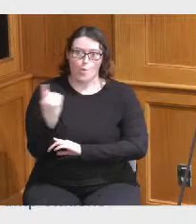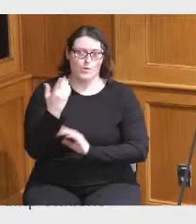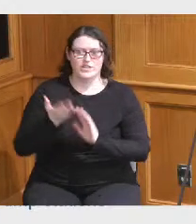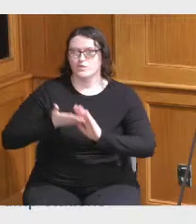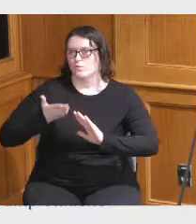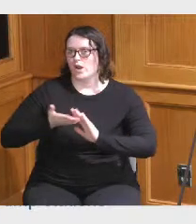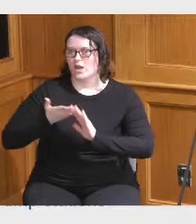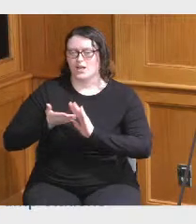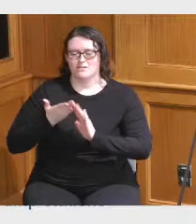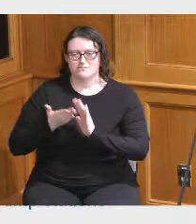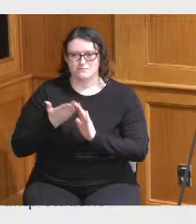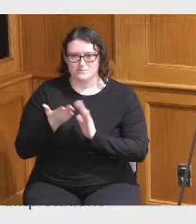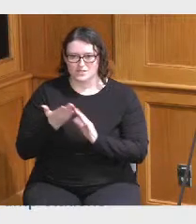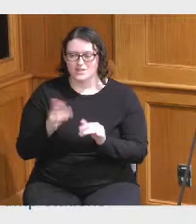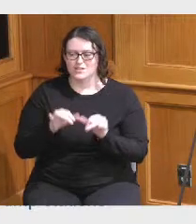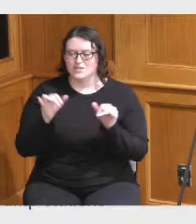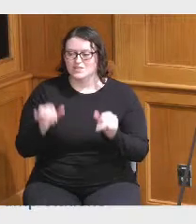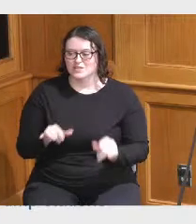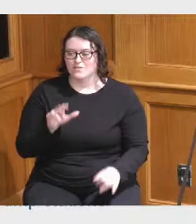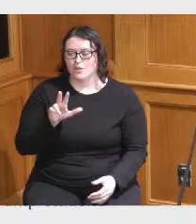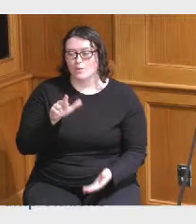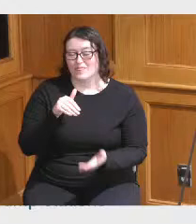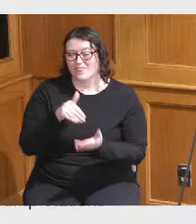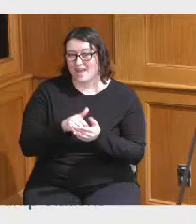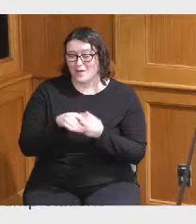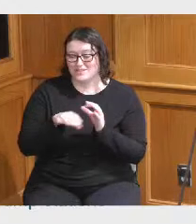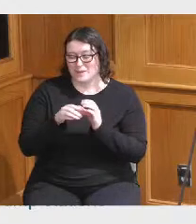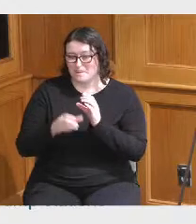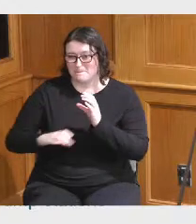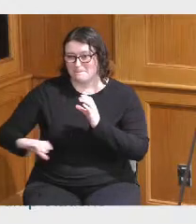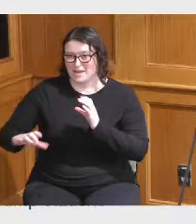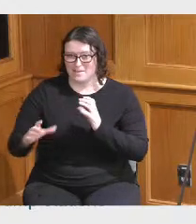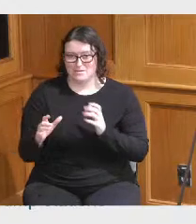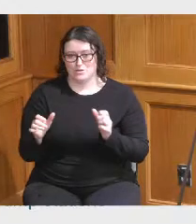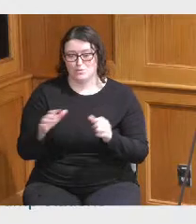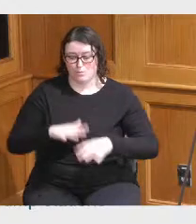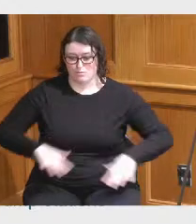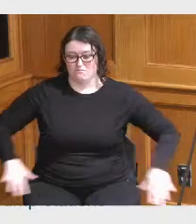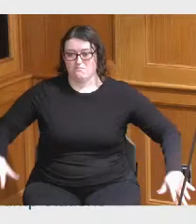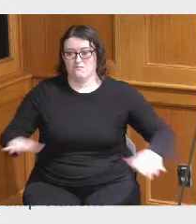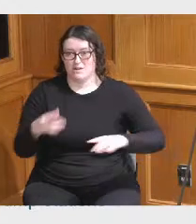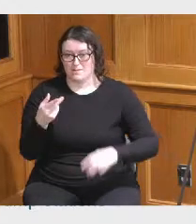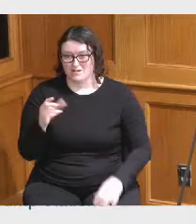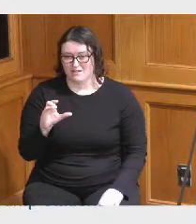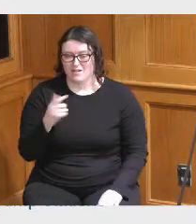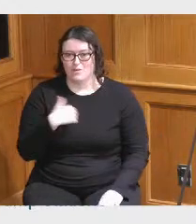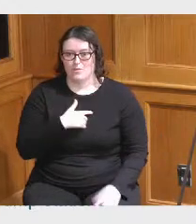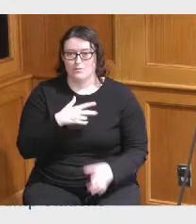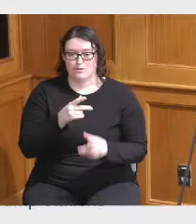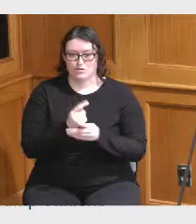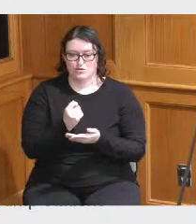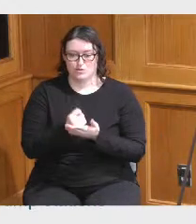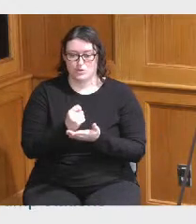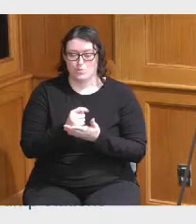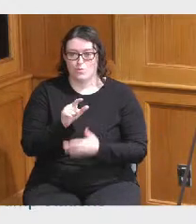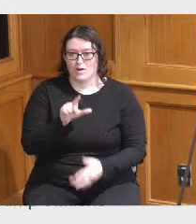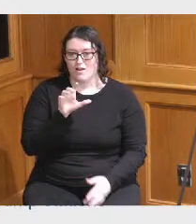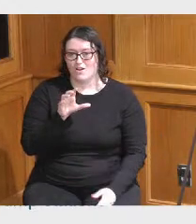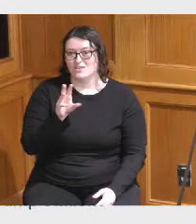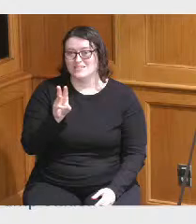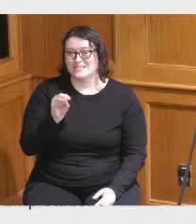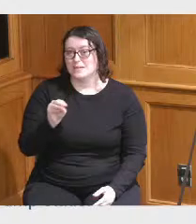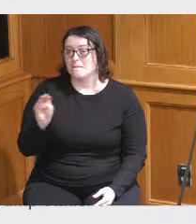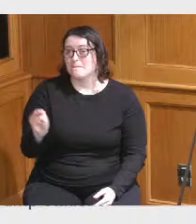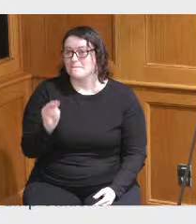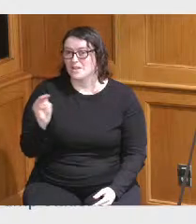through a system of 3,000 pipes throughout Hamilton County. We treat over 160 million gallons of